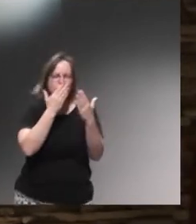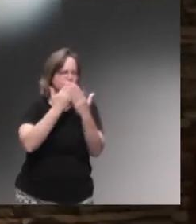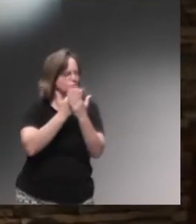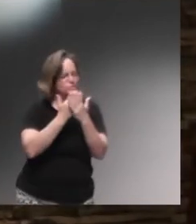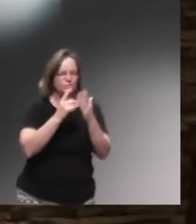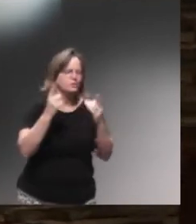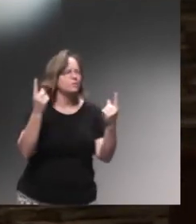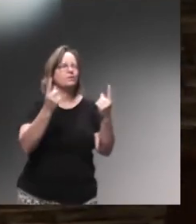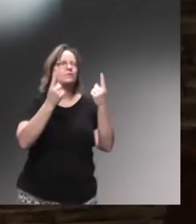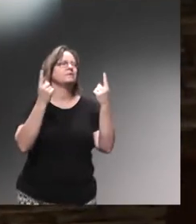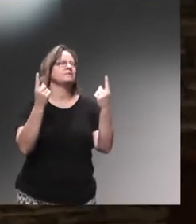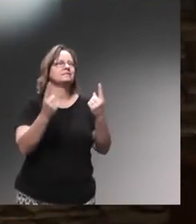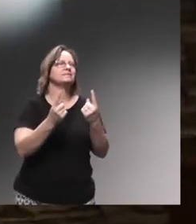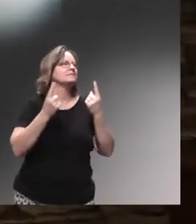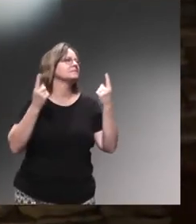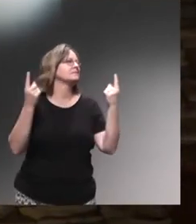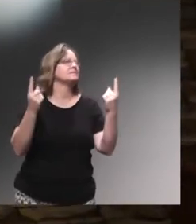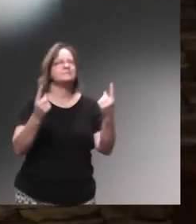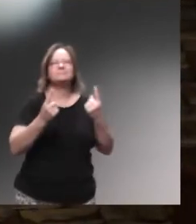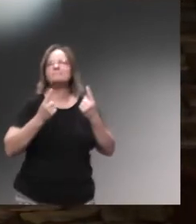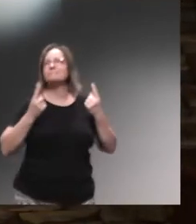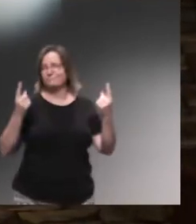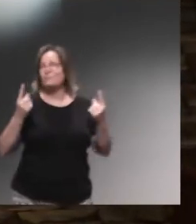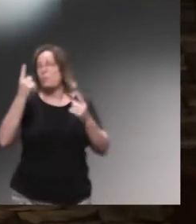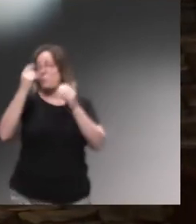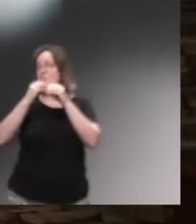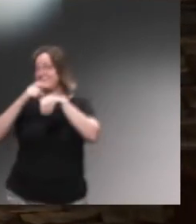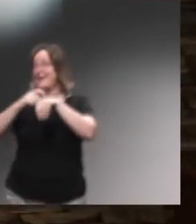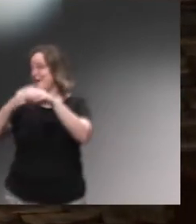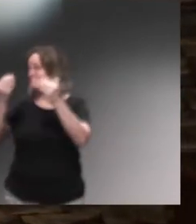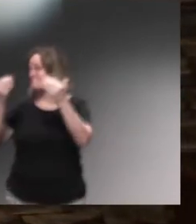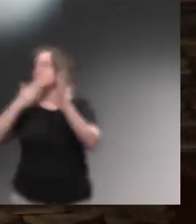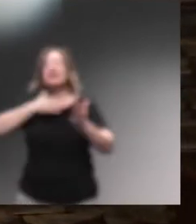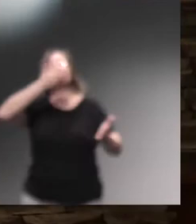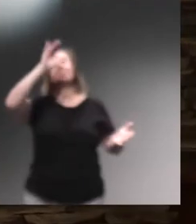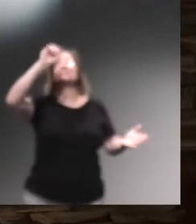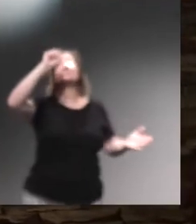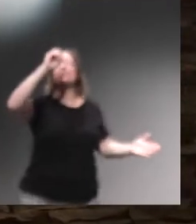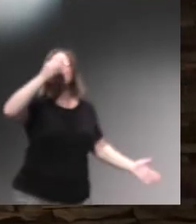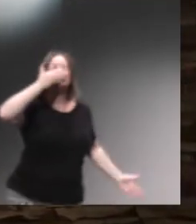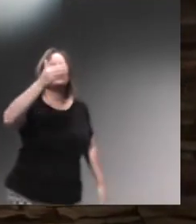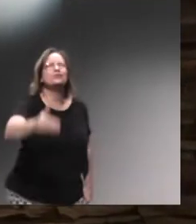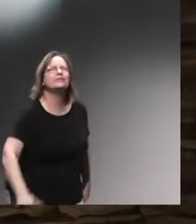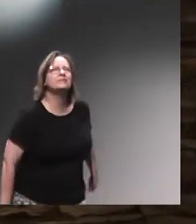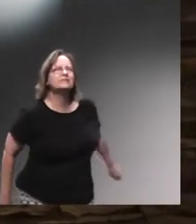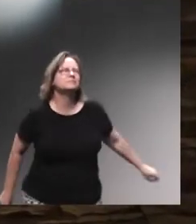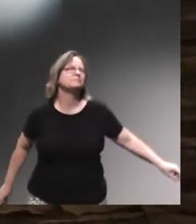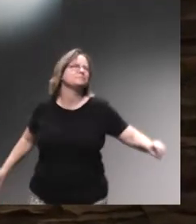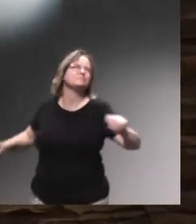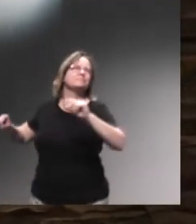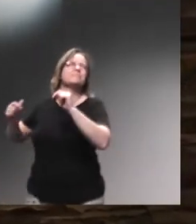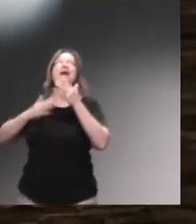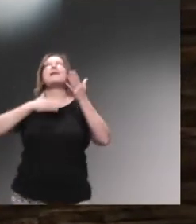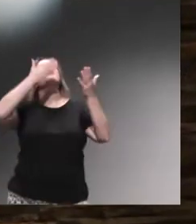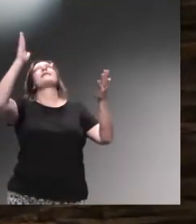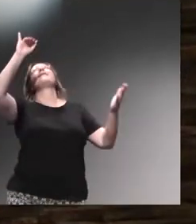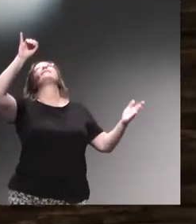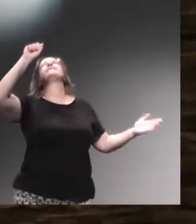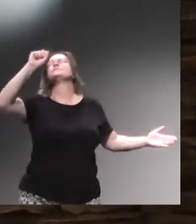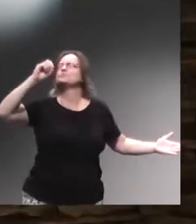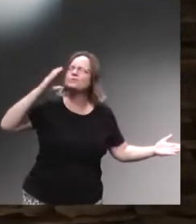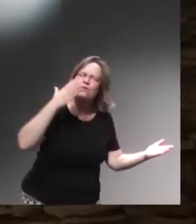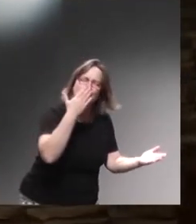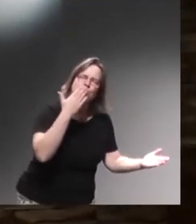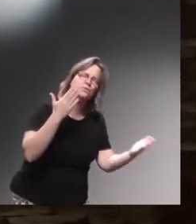good. All the time. One more time, folks. My God is so good. My